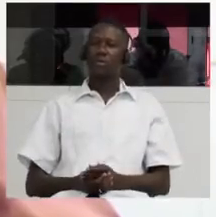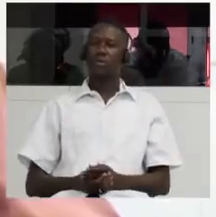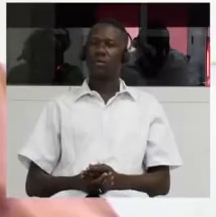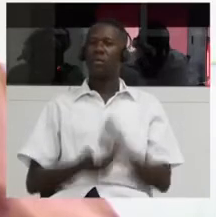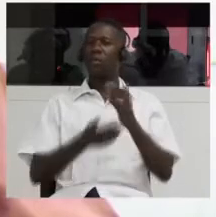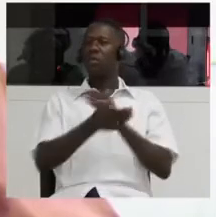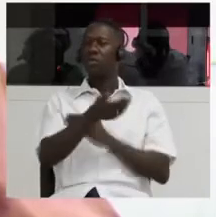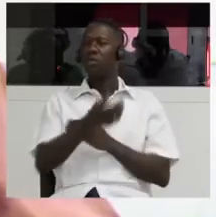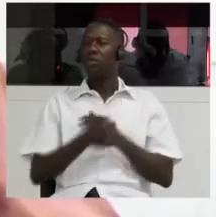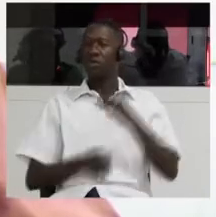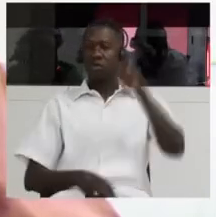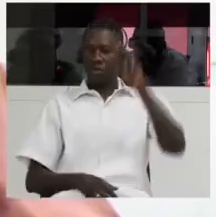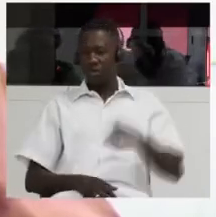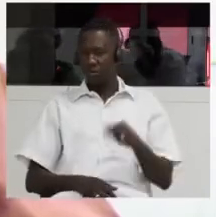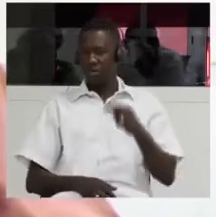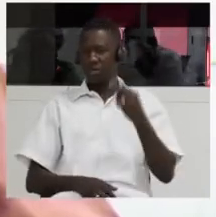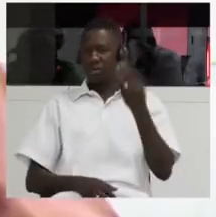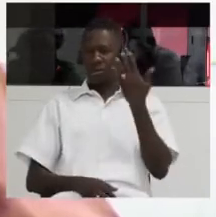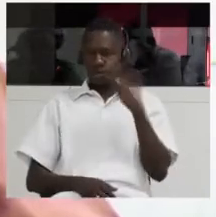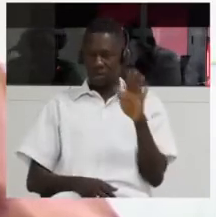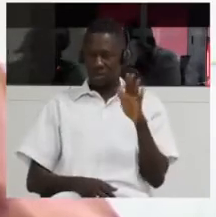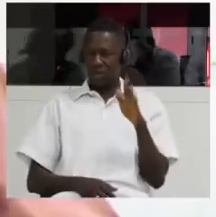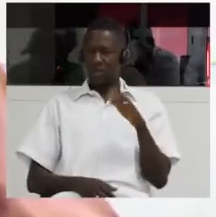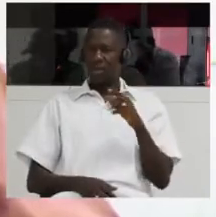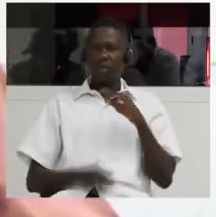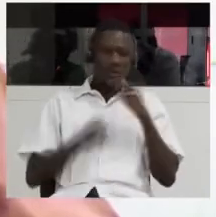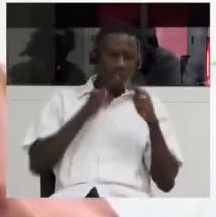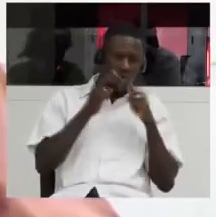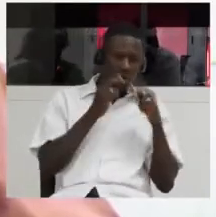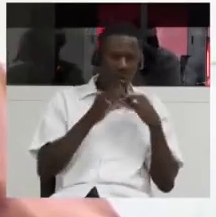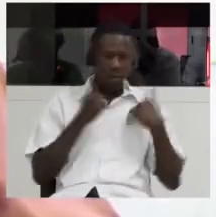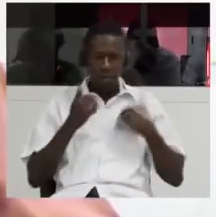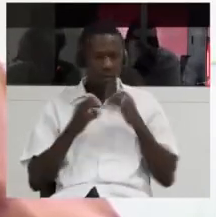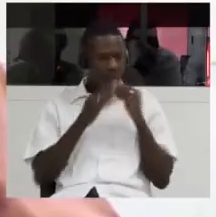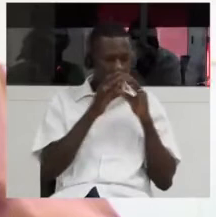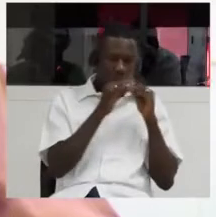November 10th, there were rumors circulating that